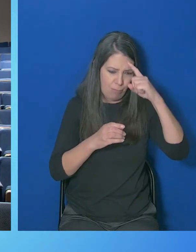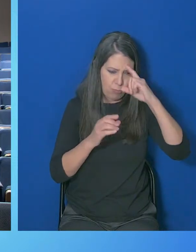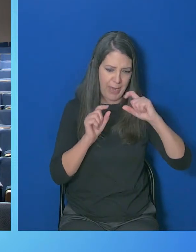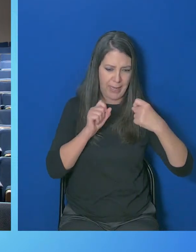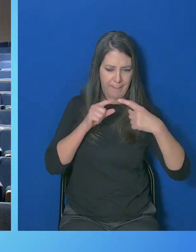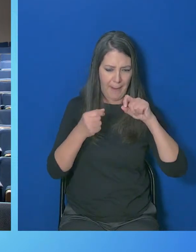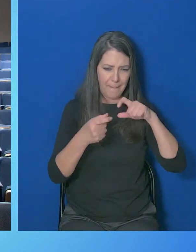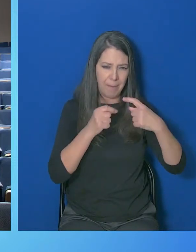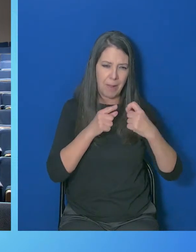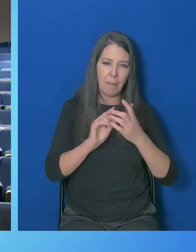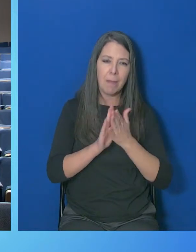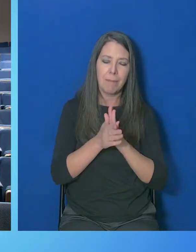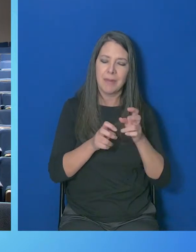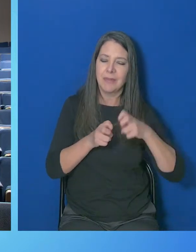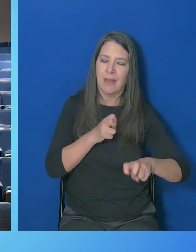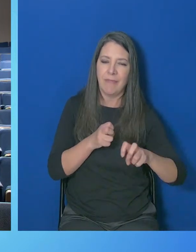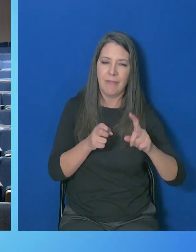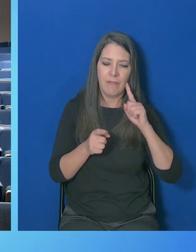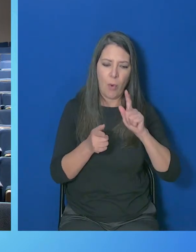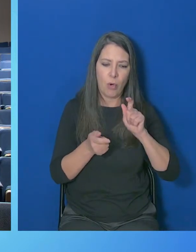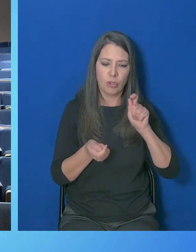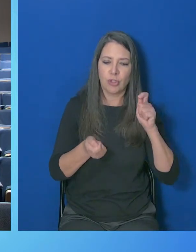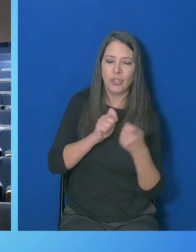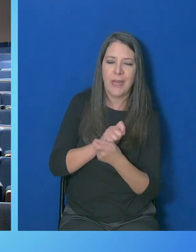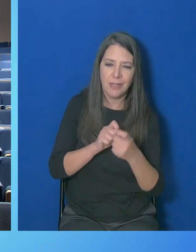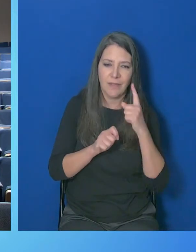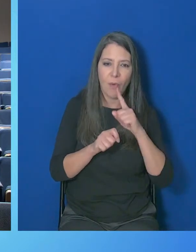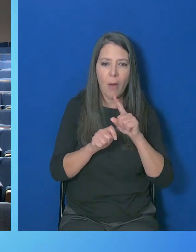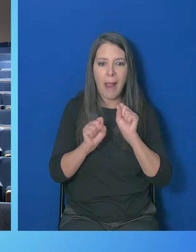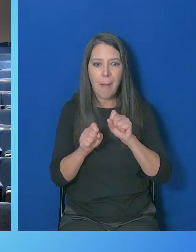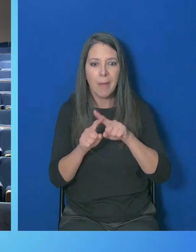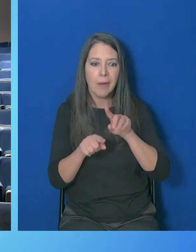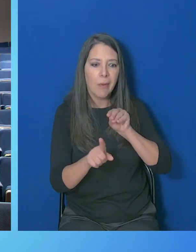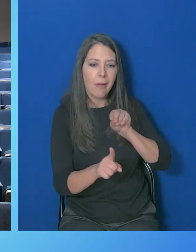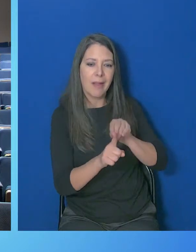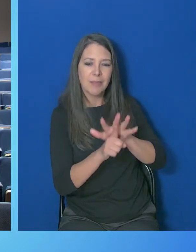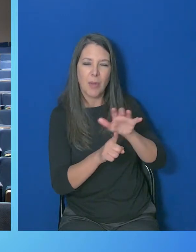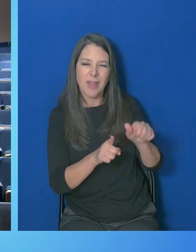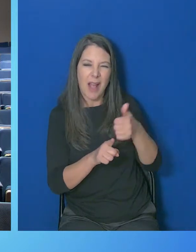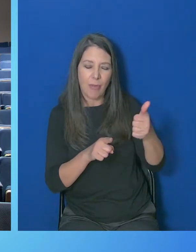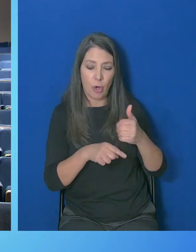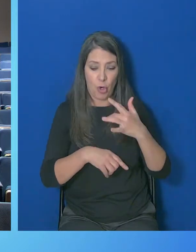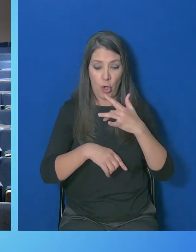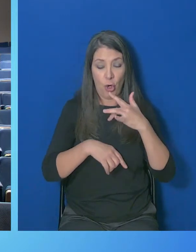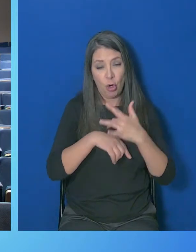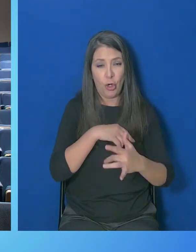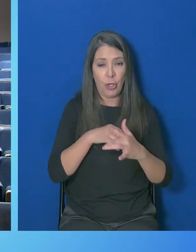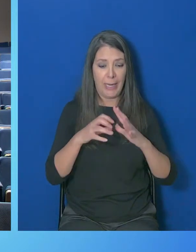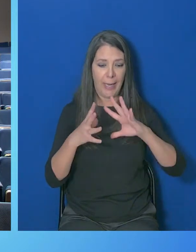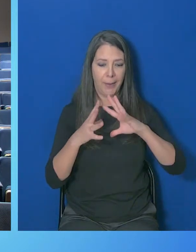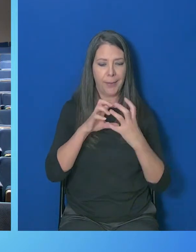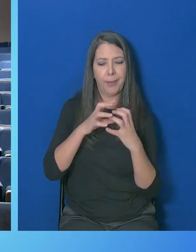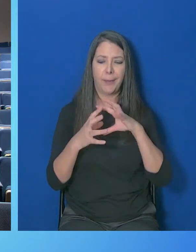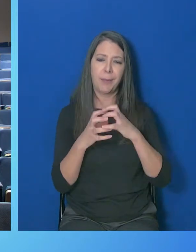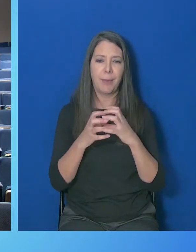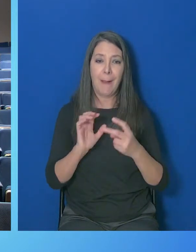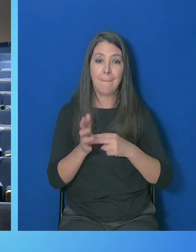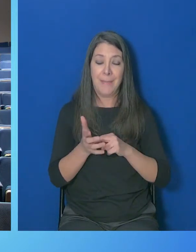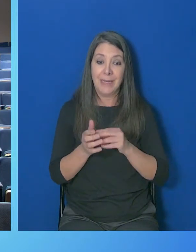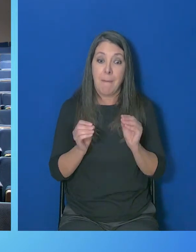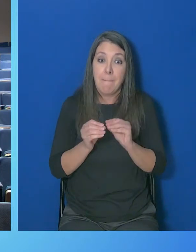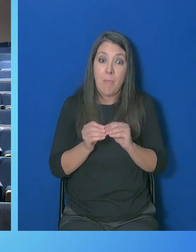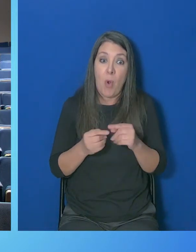increasingly difficult to alter over time. Early plasticity means it's easier and more effective